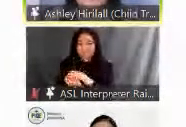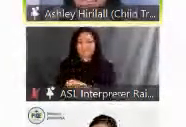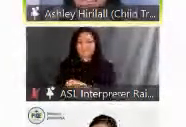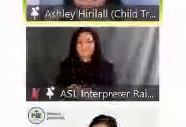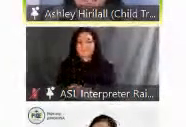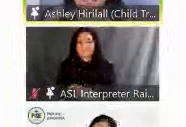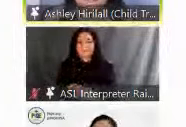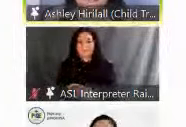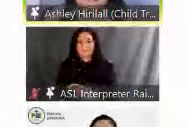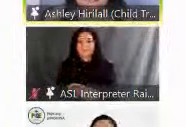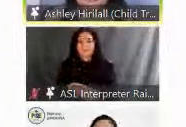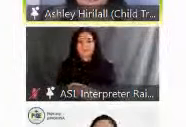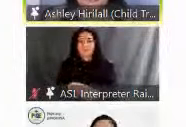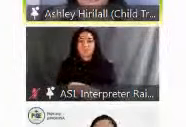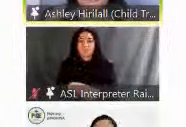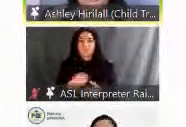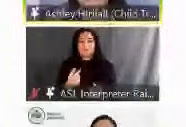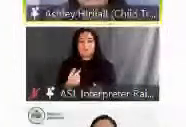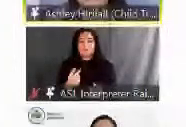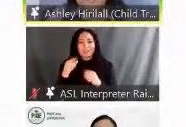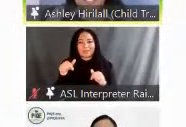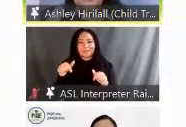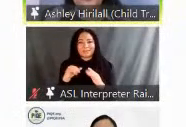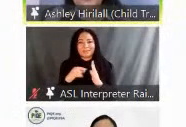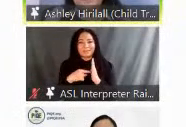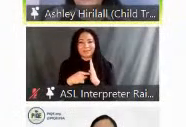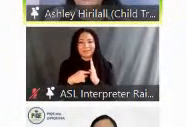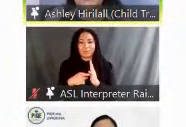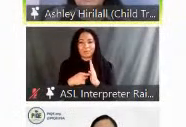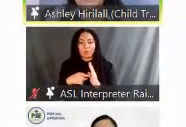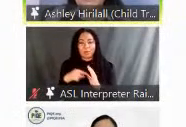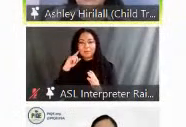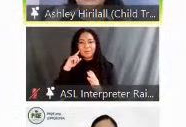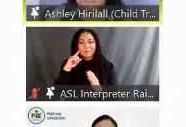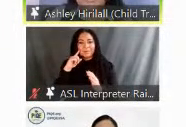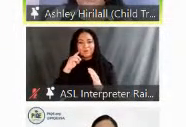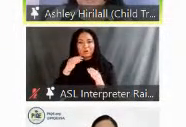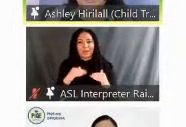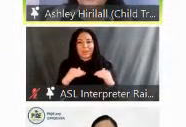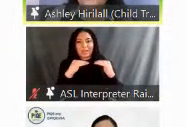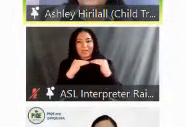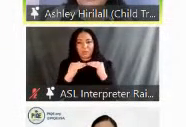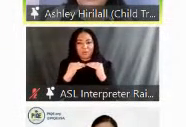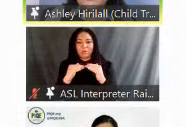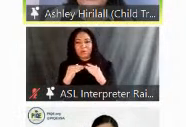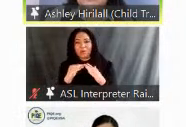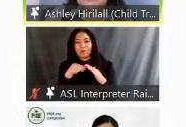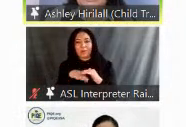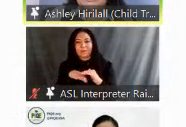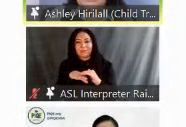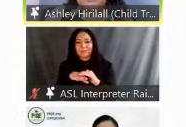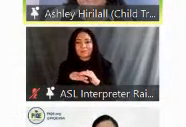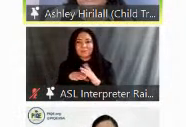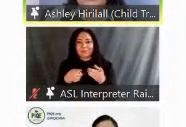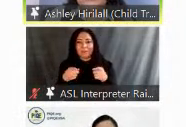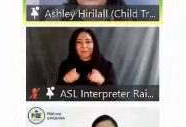So when reflecting on this example, consider that equitable access is achieved when